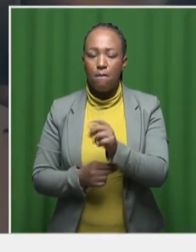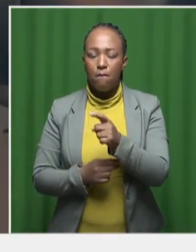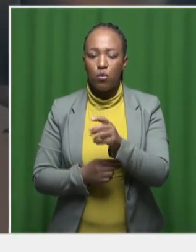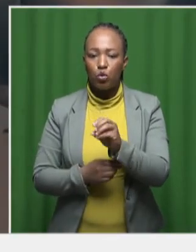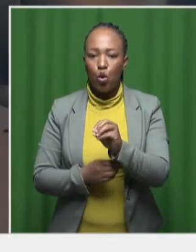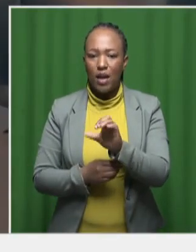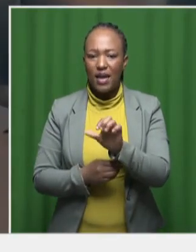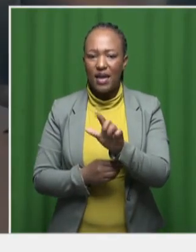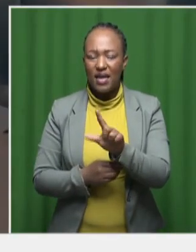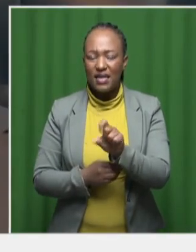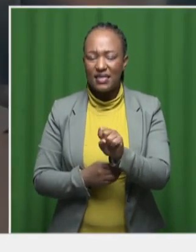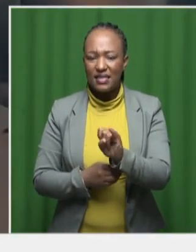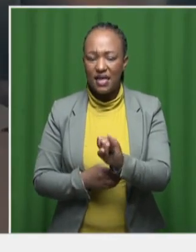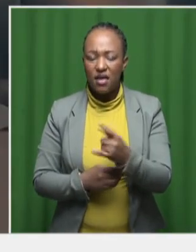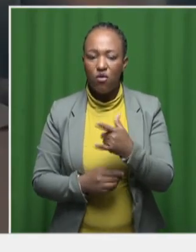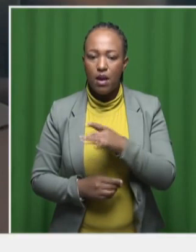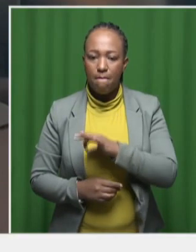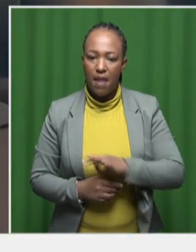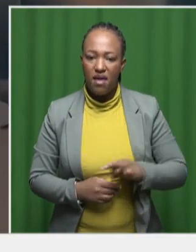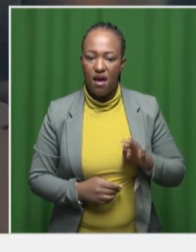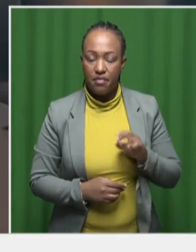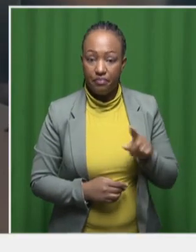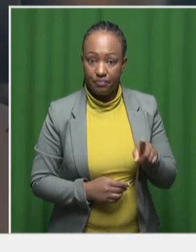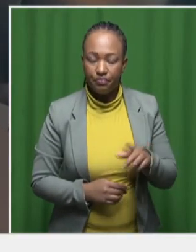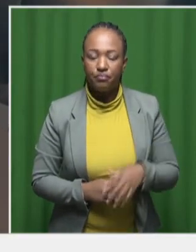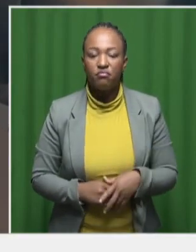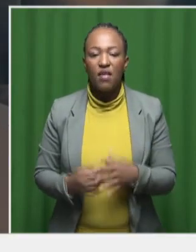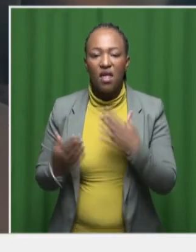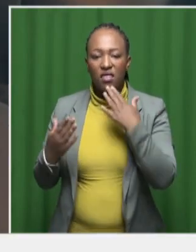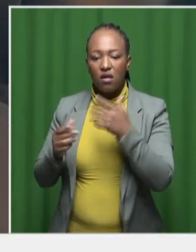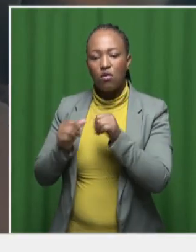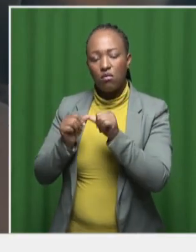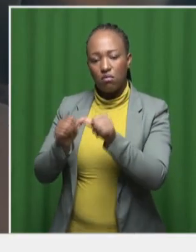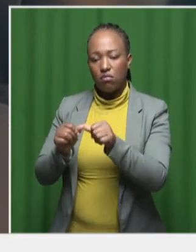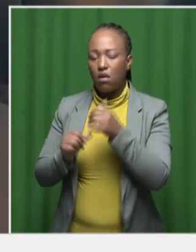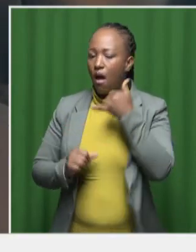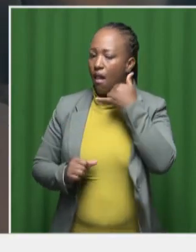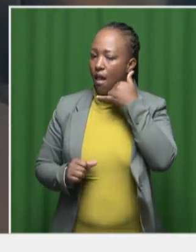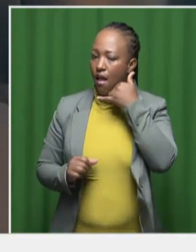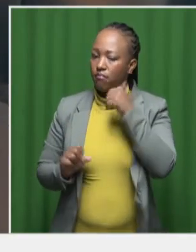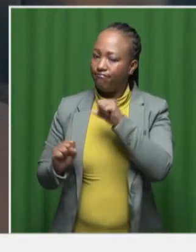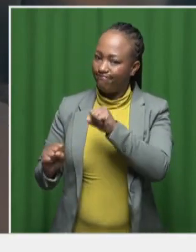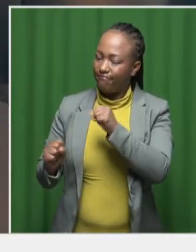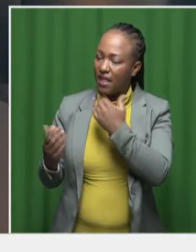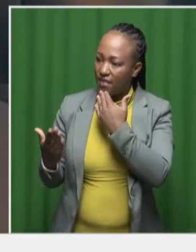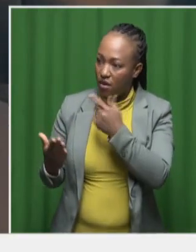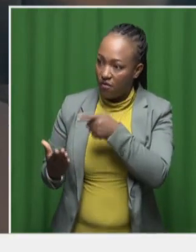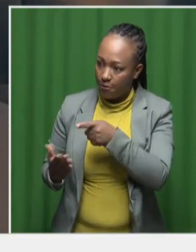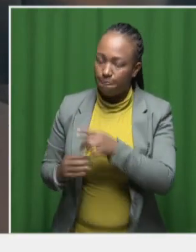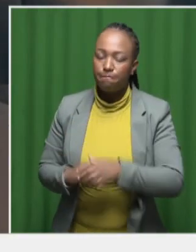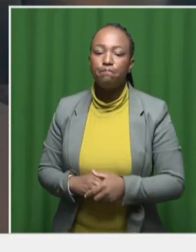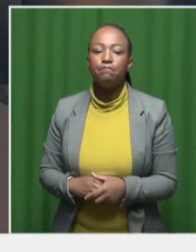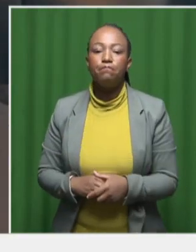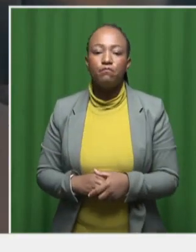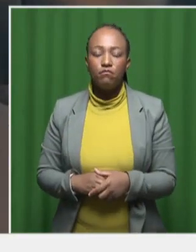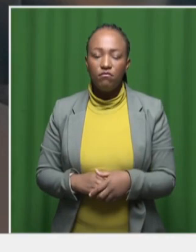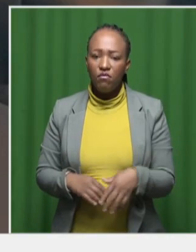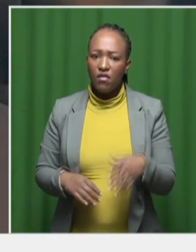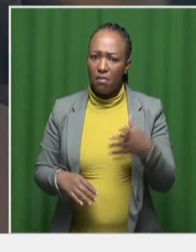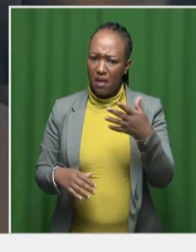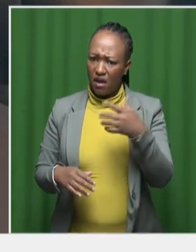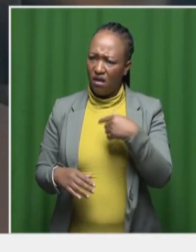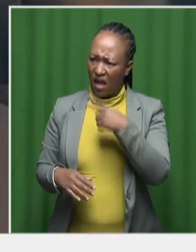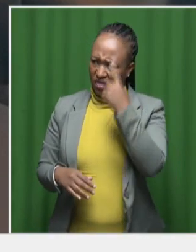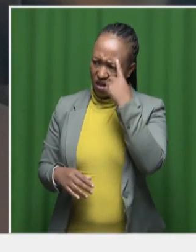So, Ngiphiwe, thanks for your patience and hanging on the line for us here. I just want I imagine you've been listening to the